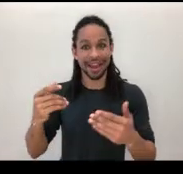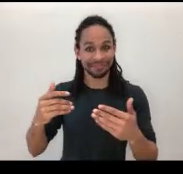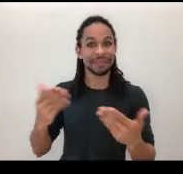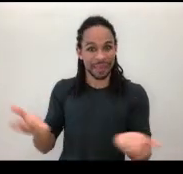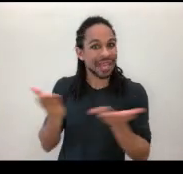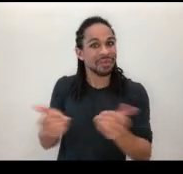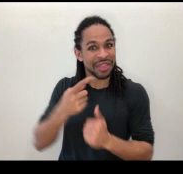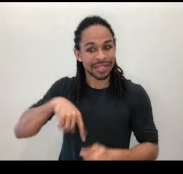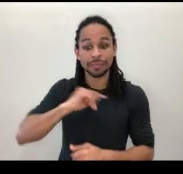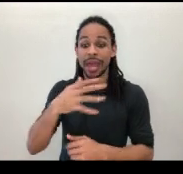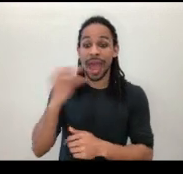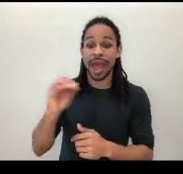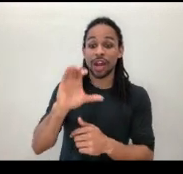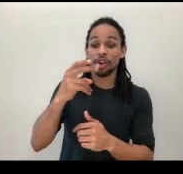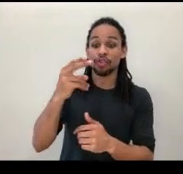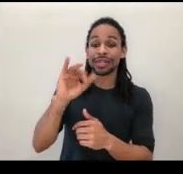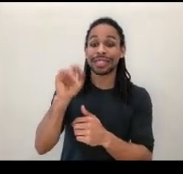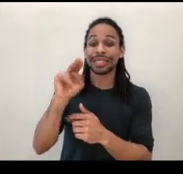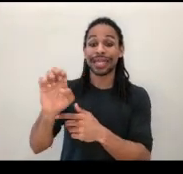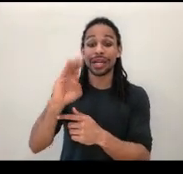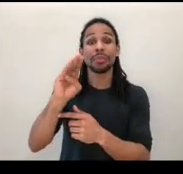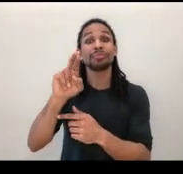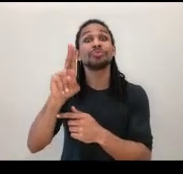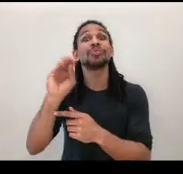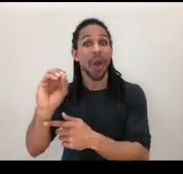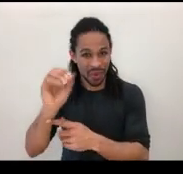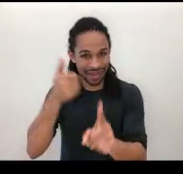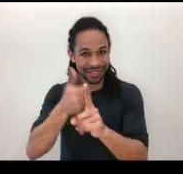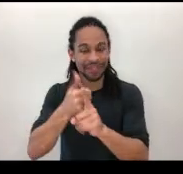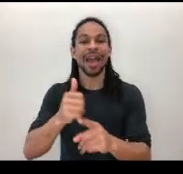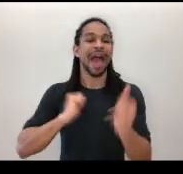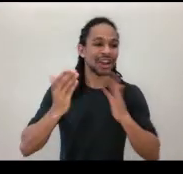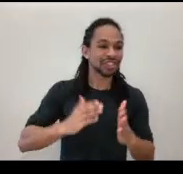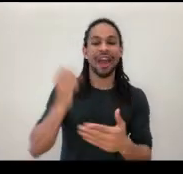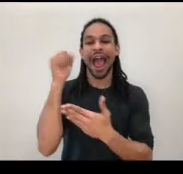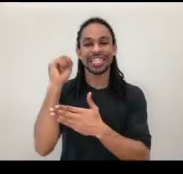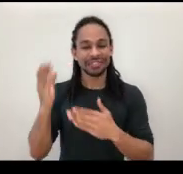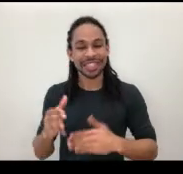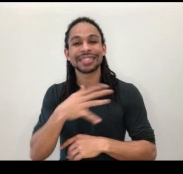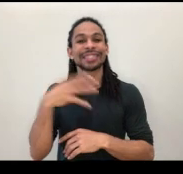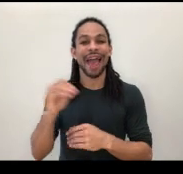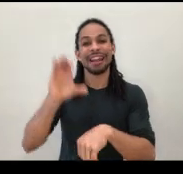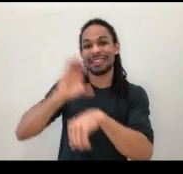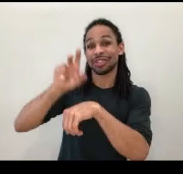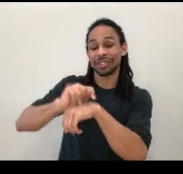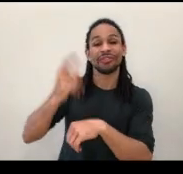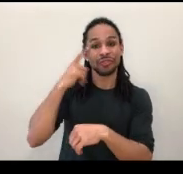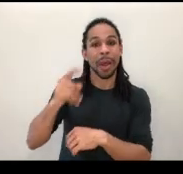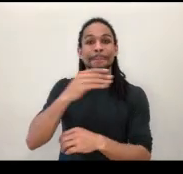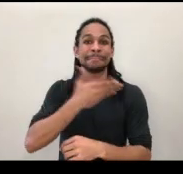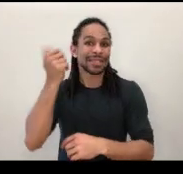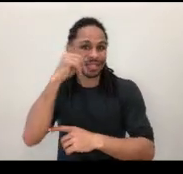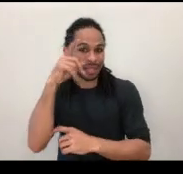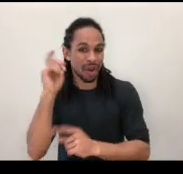Thank you, nice to be here. And we have Christine Bruno, who is an actor, activist, and was consulted on Best Summer